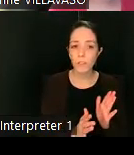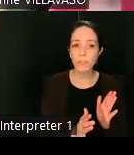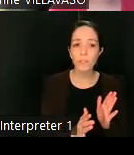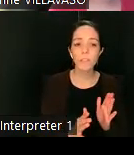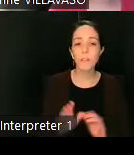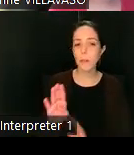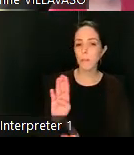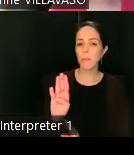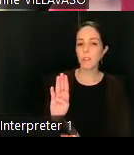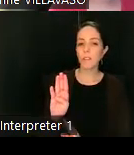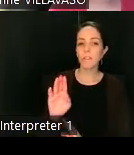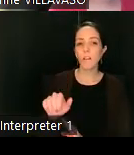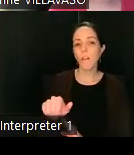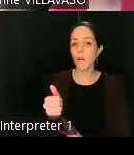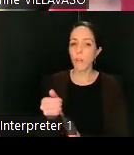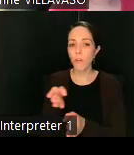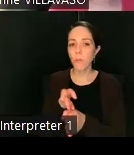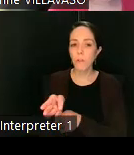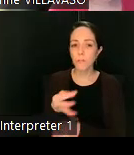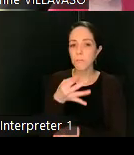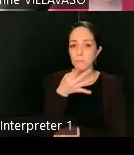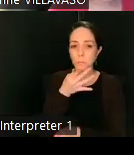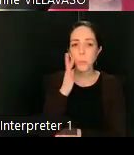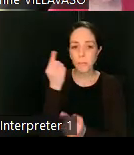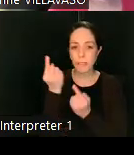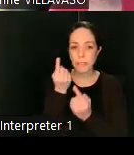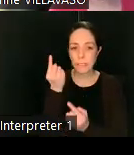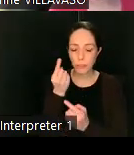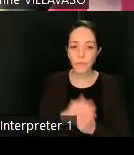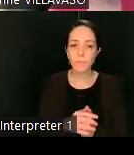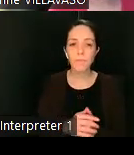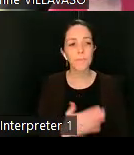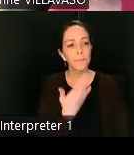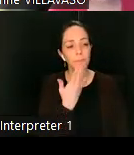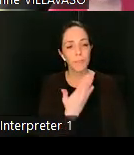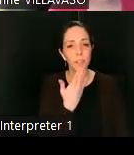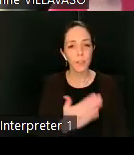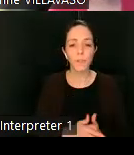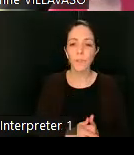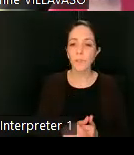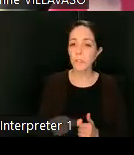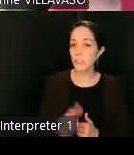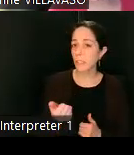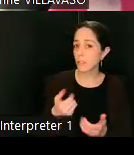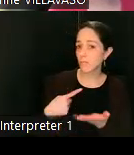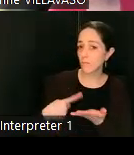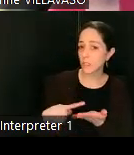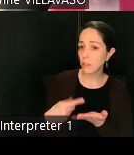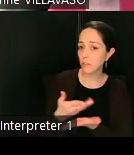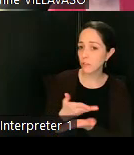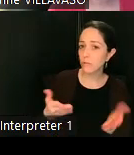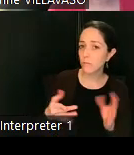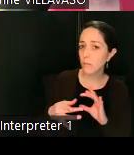Other professional expertise shall be considered. Thank you, Co-Chair Obi. Any discussion,